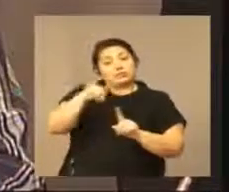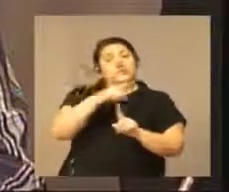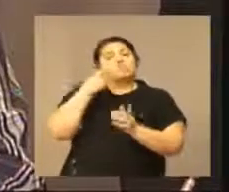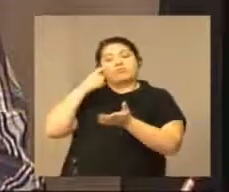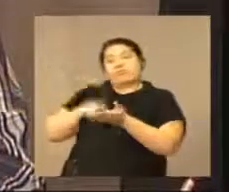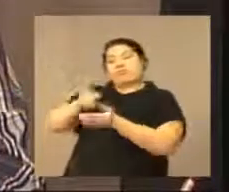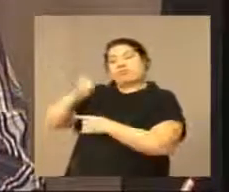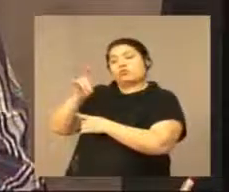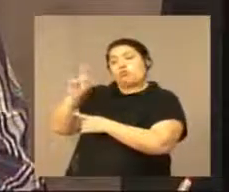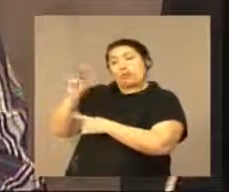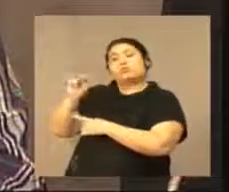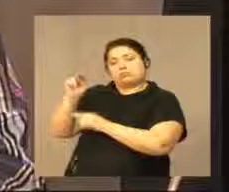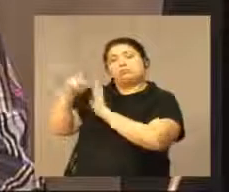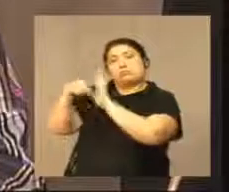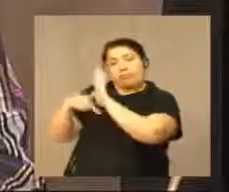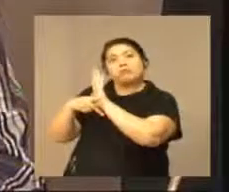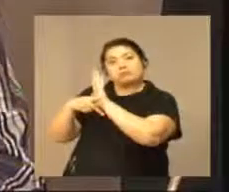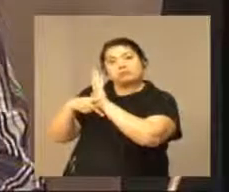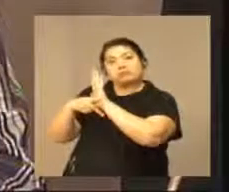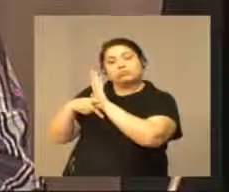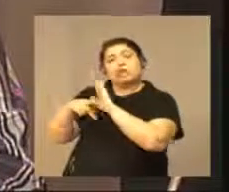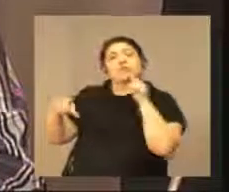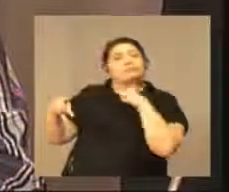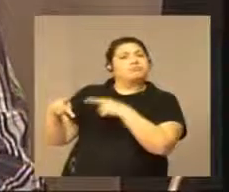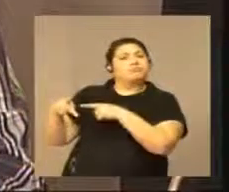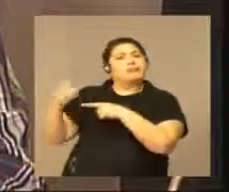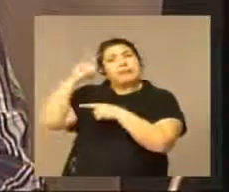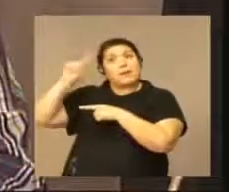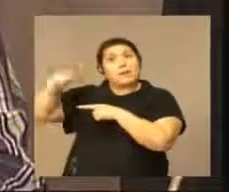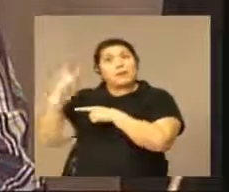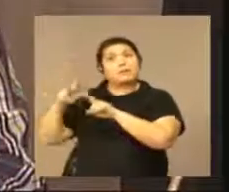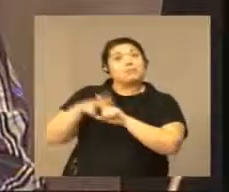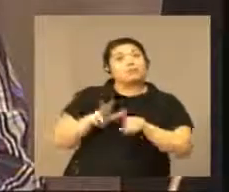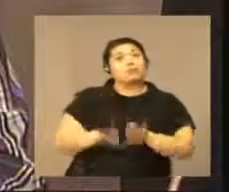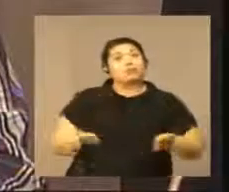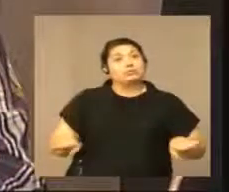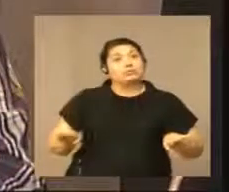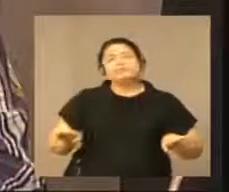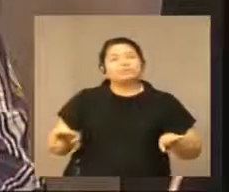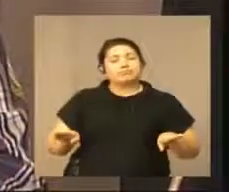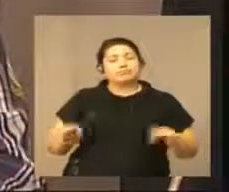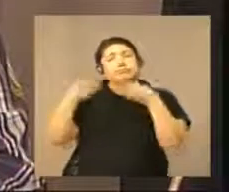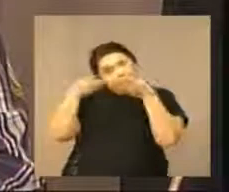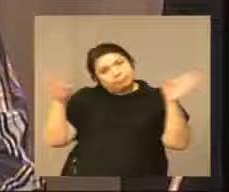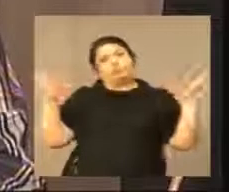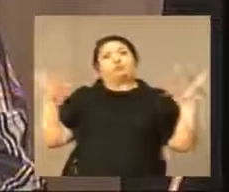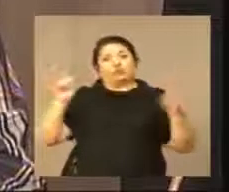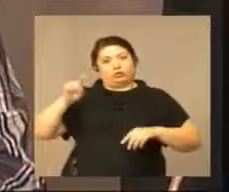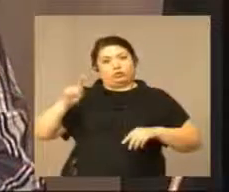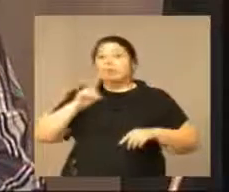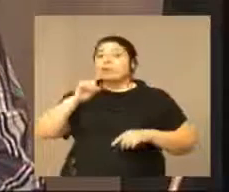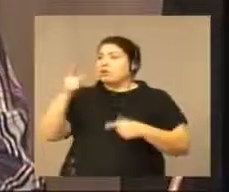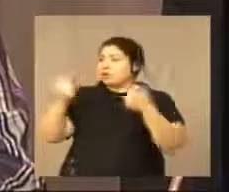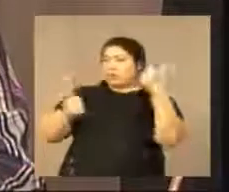Jordan's principle beyond that of just children. These jurisdictional issues